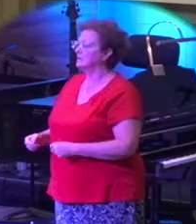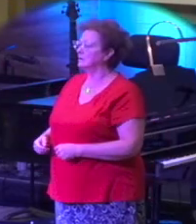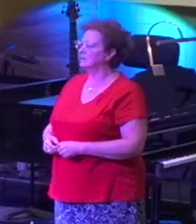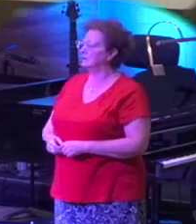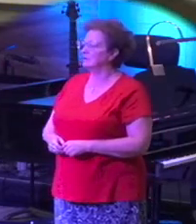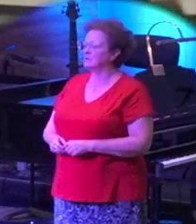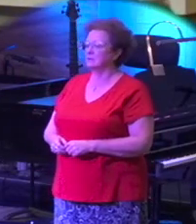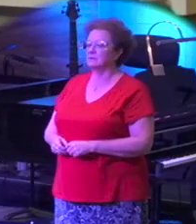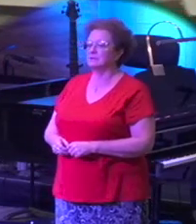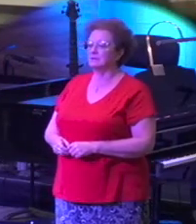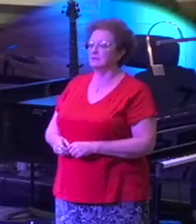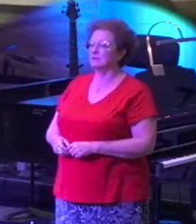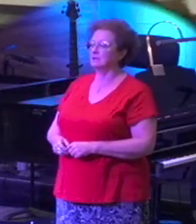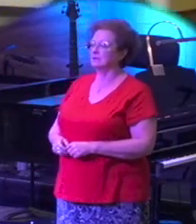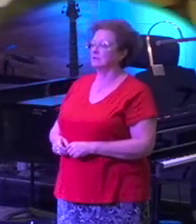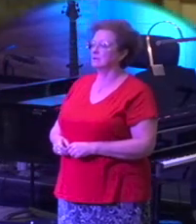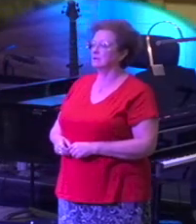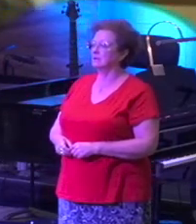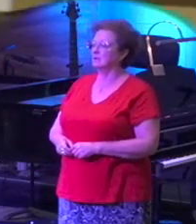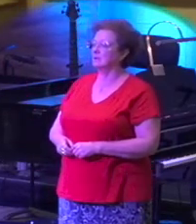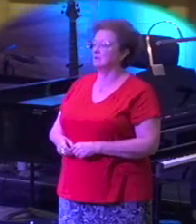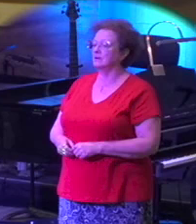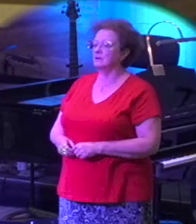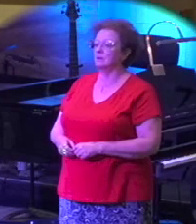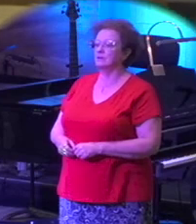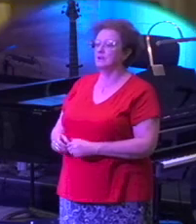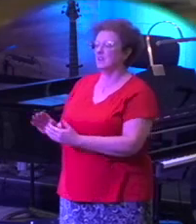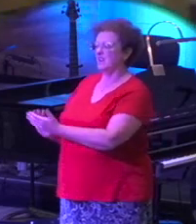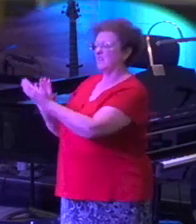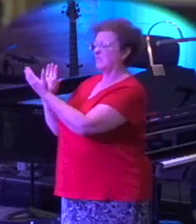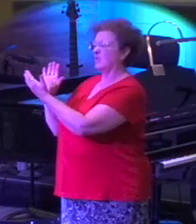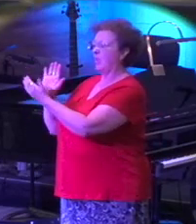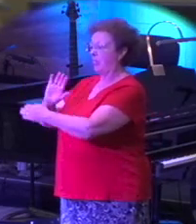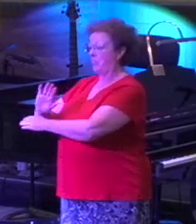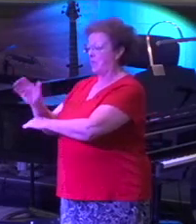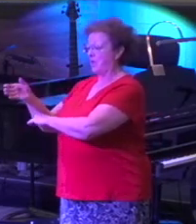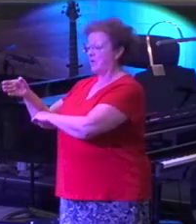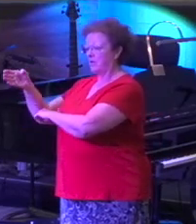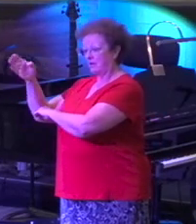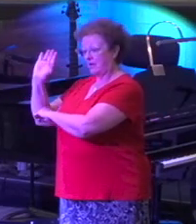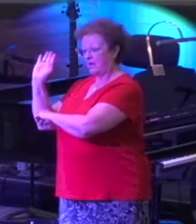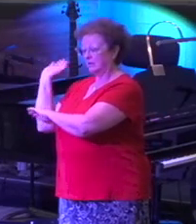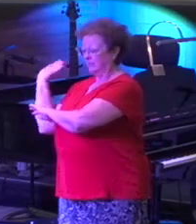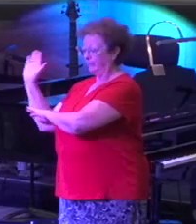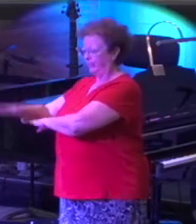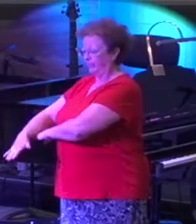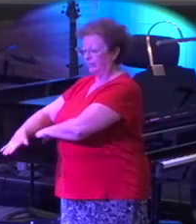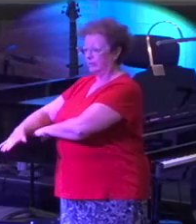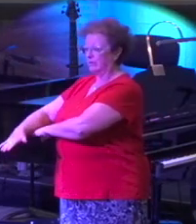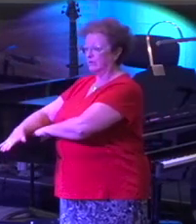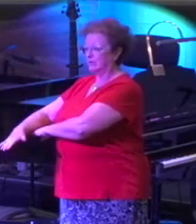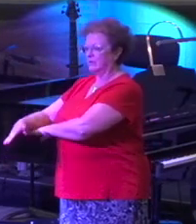Jones style. When they came in, the statue of Dagon had fallen down, face down in front of the ark. Huh, that was weird. They were